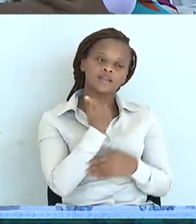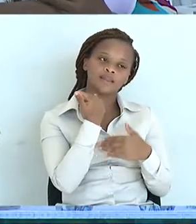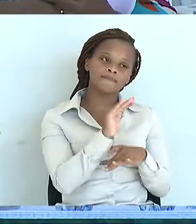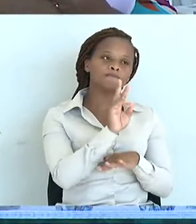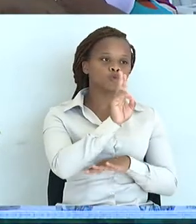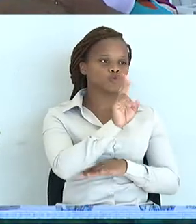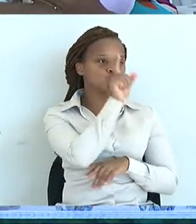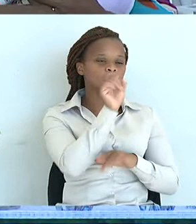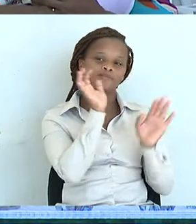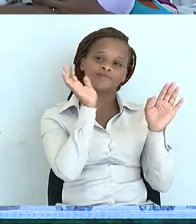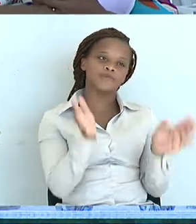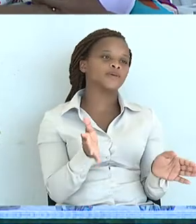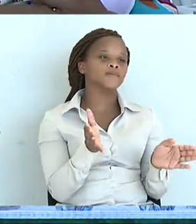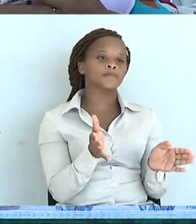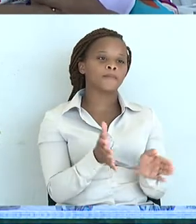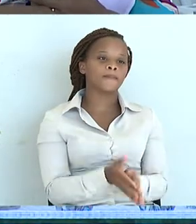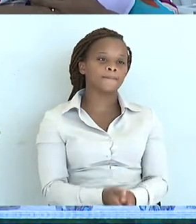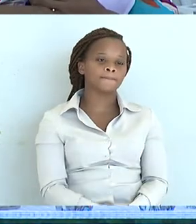sihloniphane.